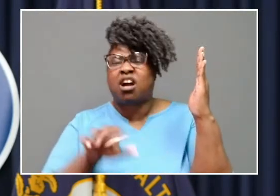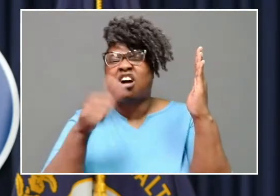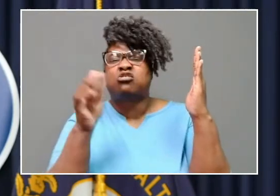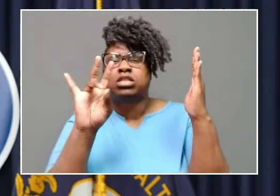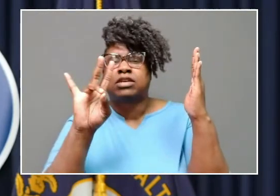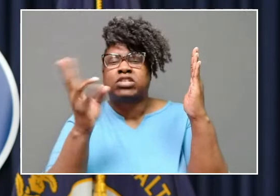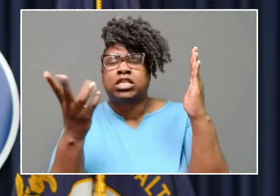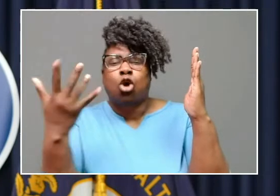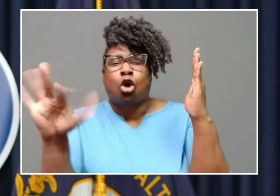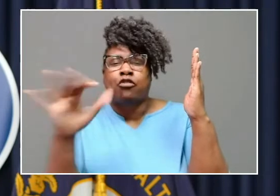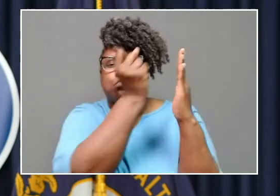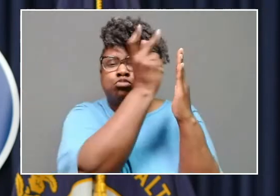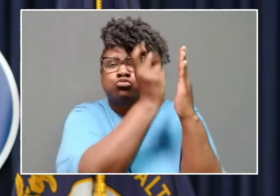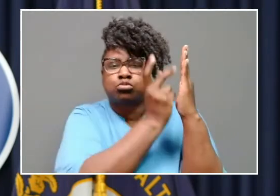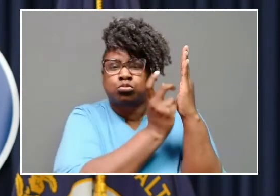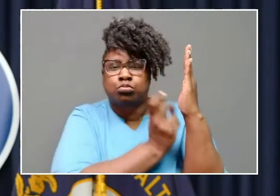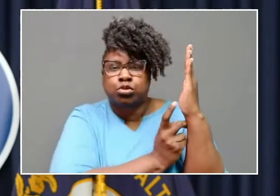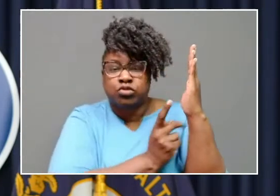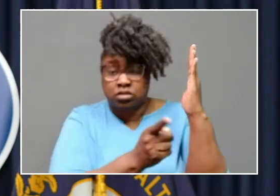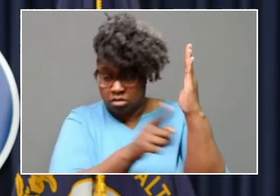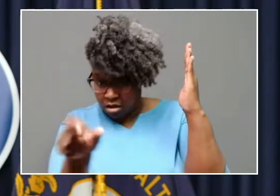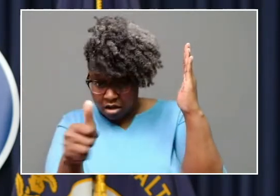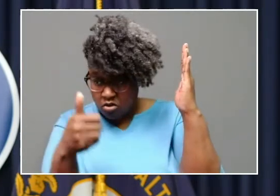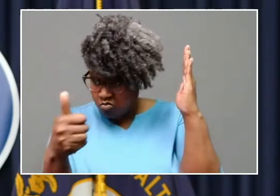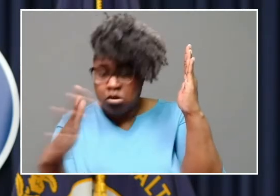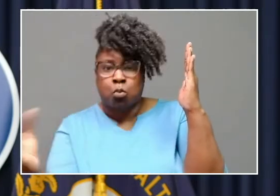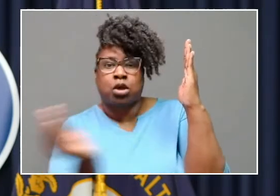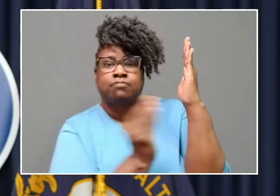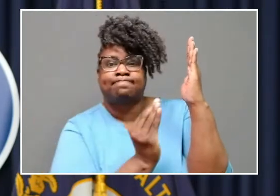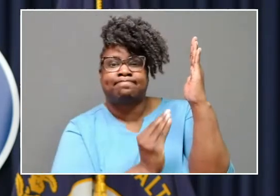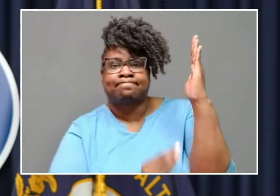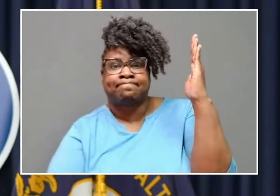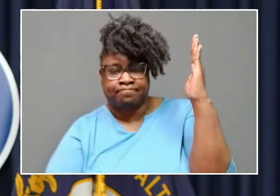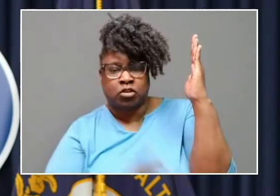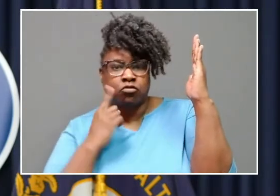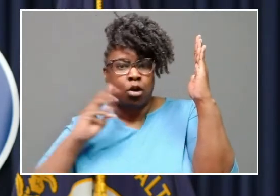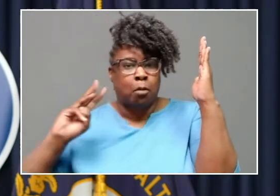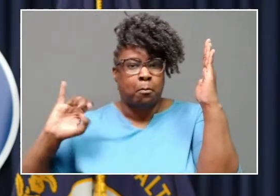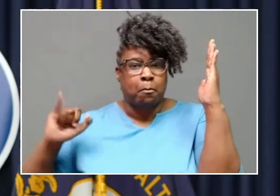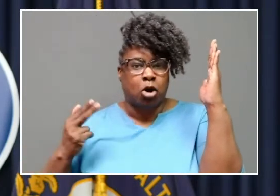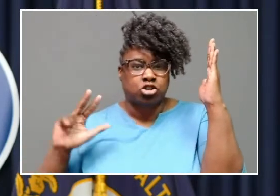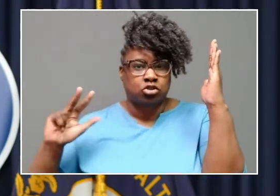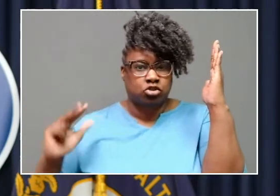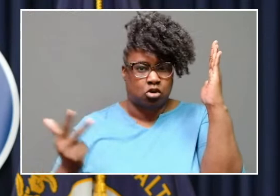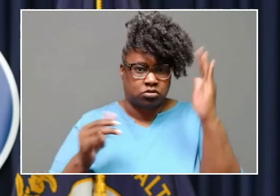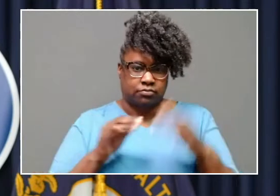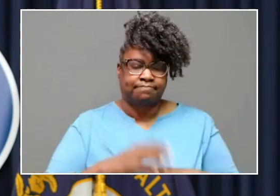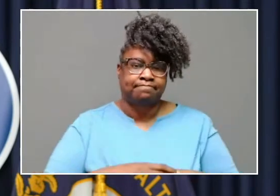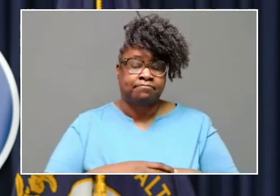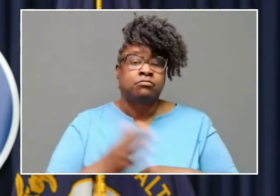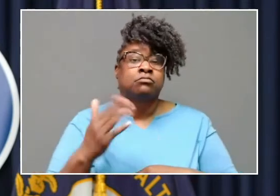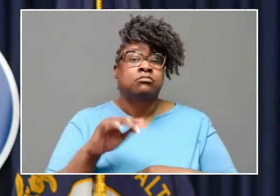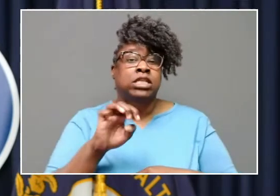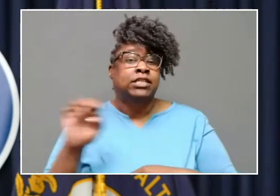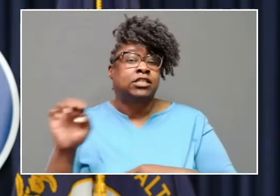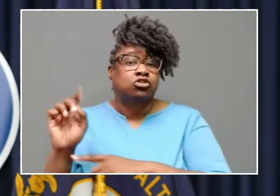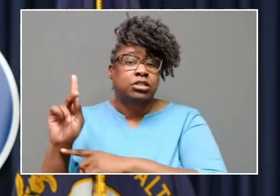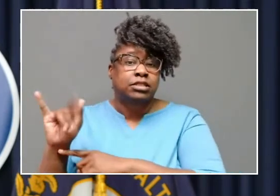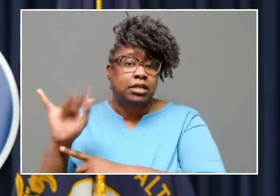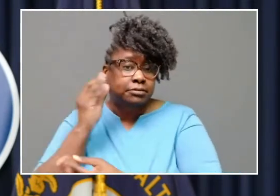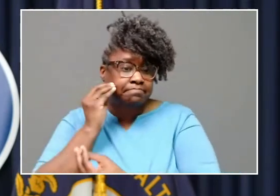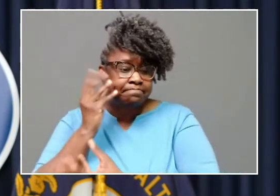for just that March 3rd storm system. If we go to Eastern Kentucky for an update